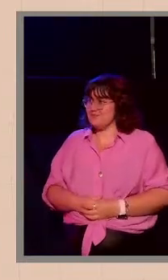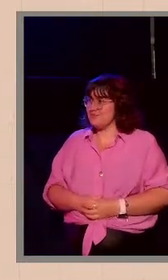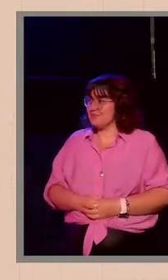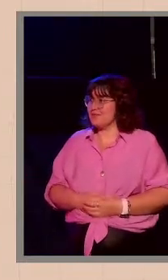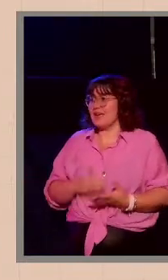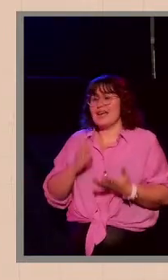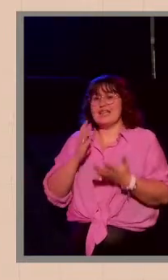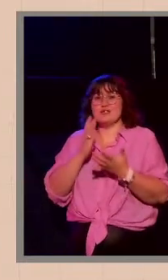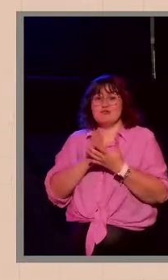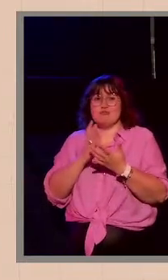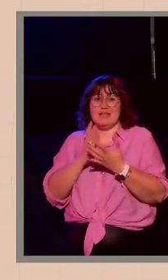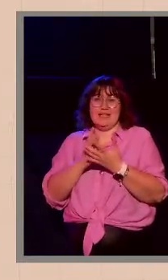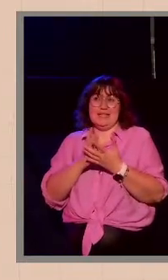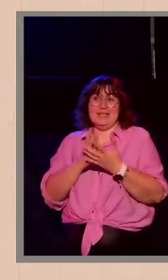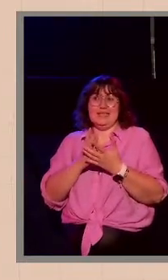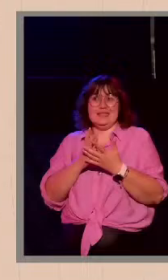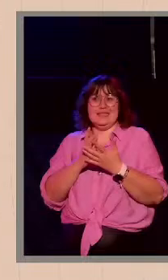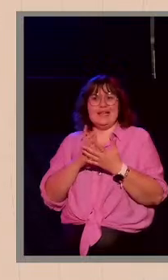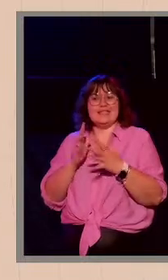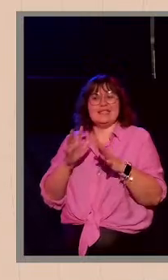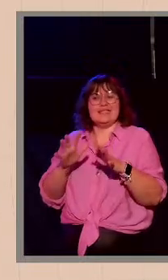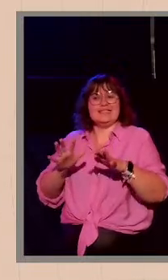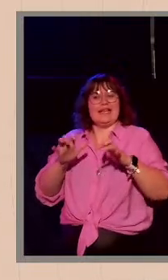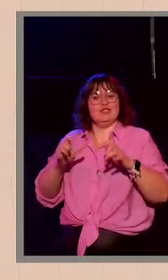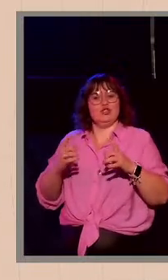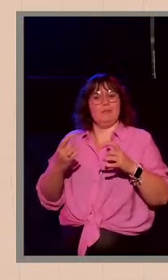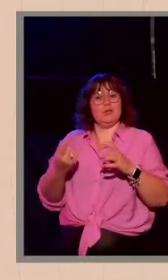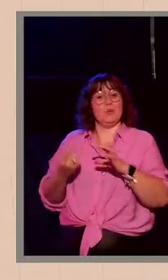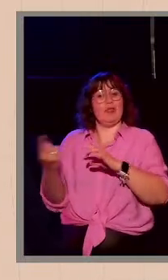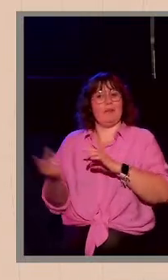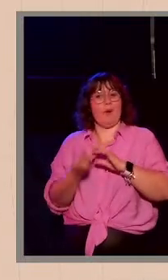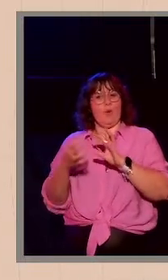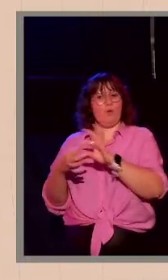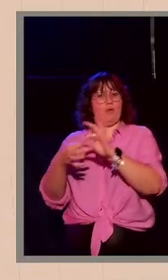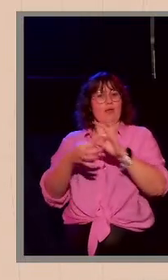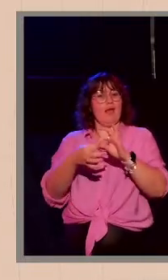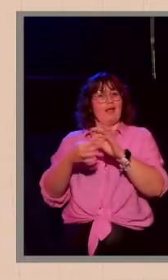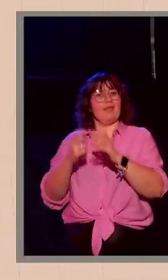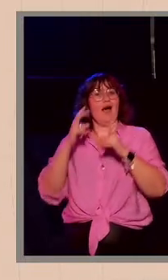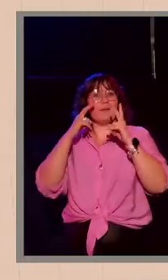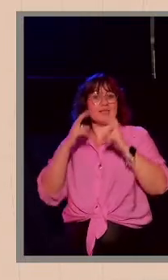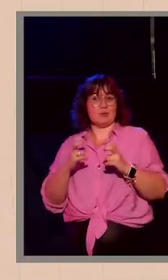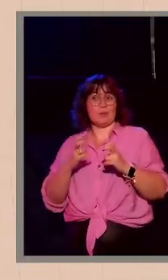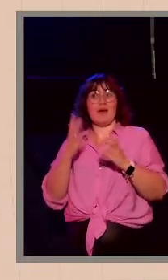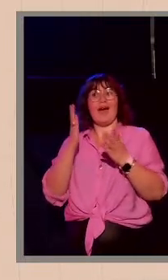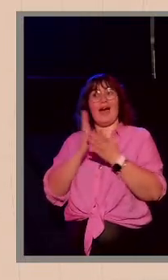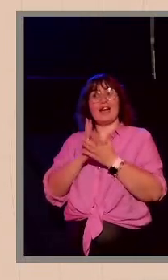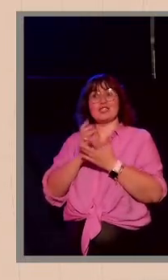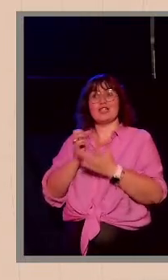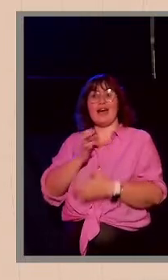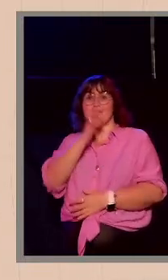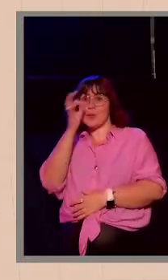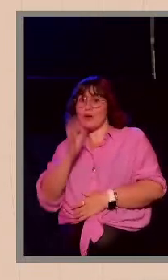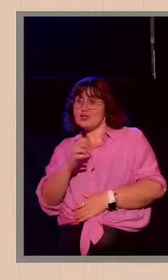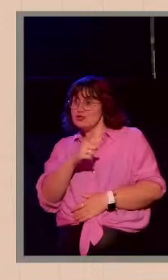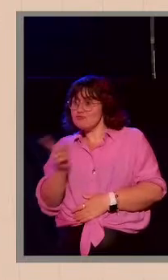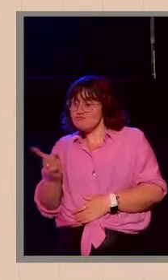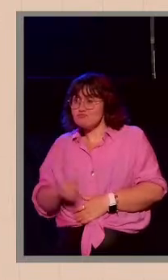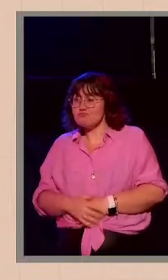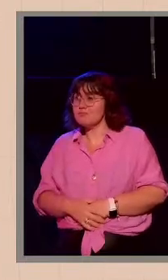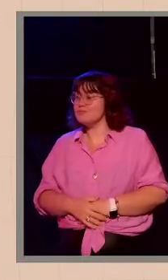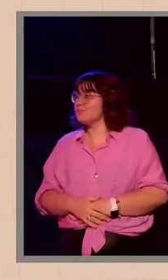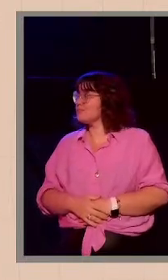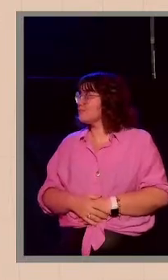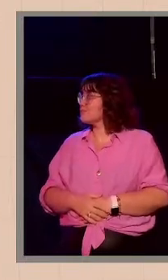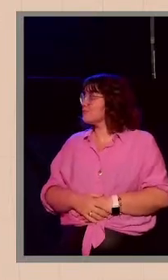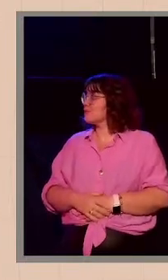It's a tension that I'm exploring, yeah. Actually, I have a question, which is like,